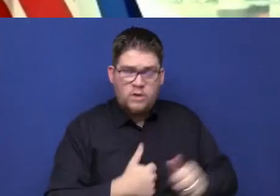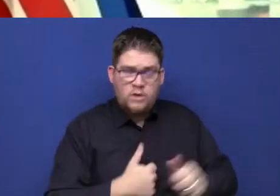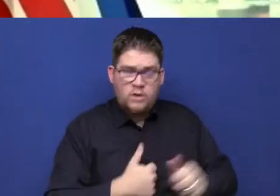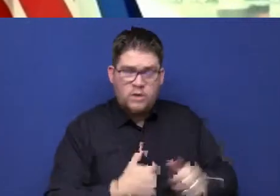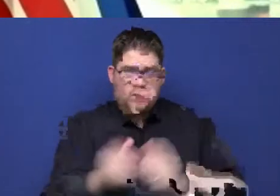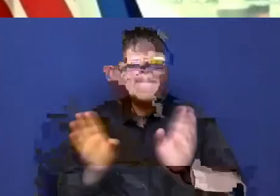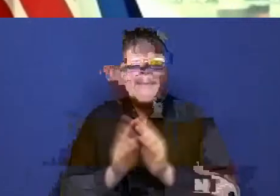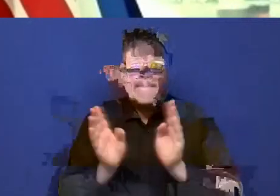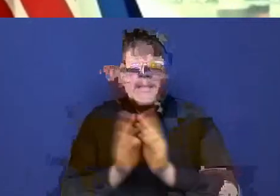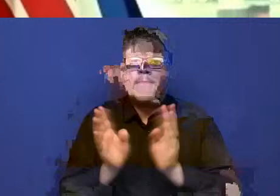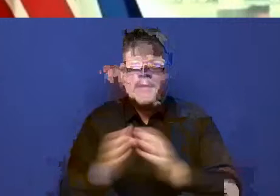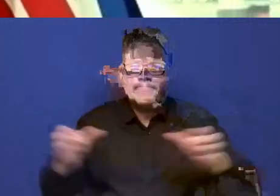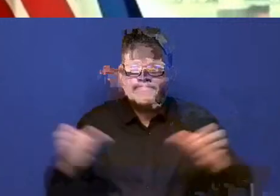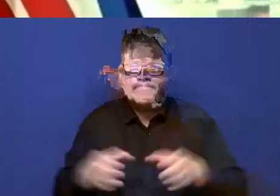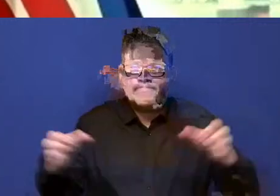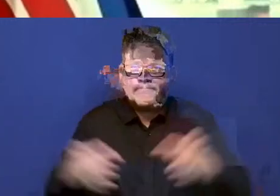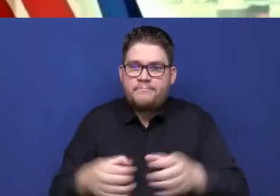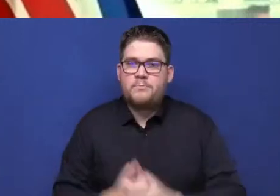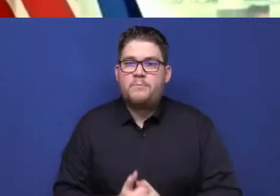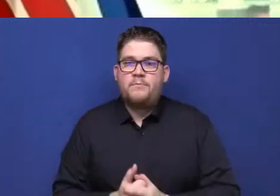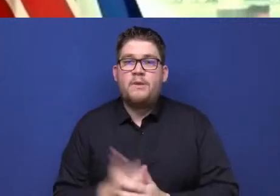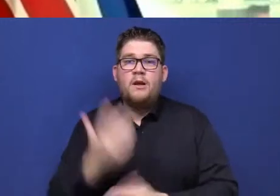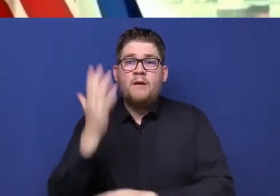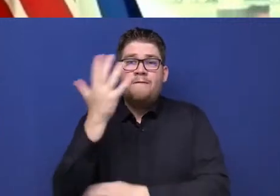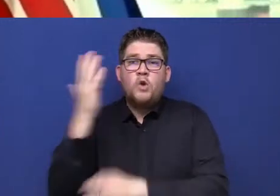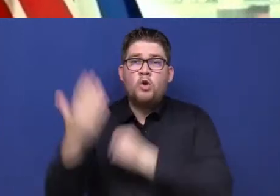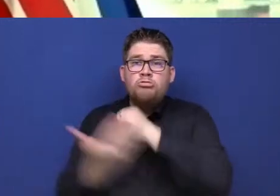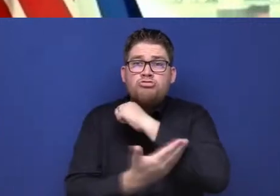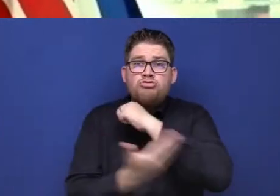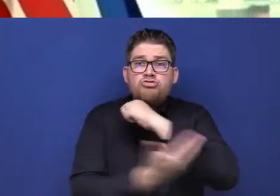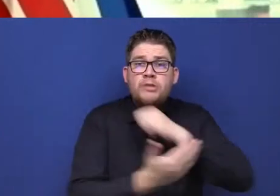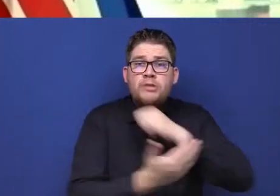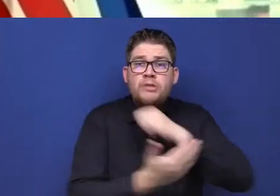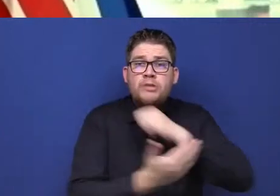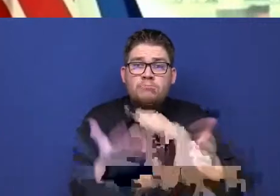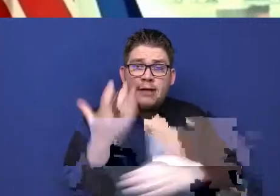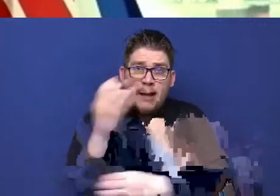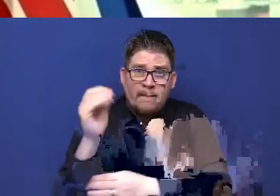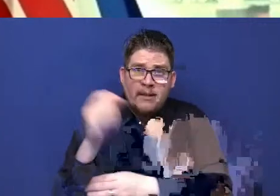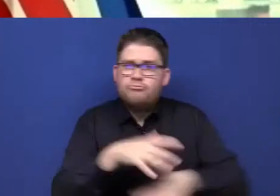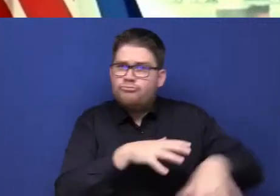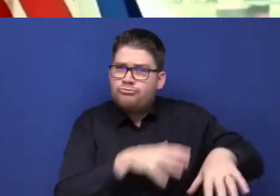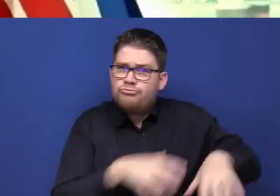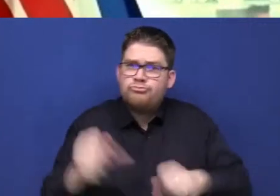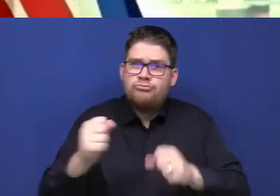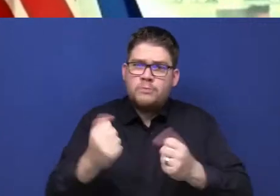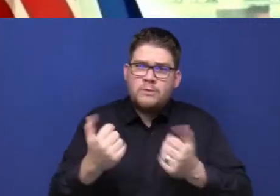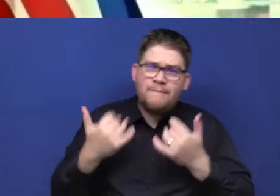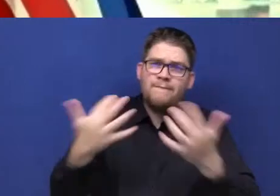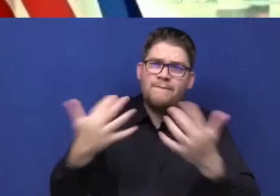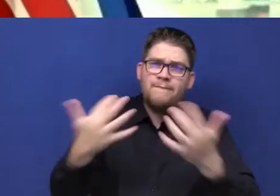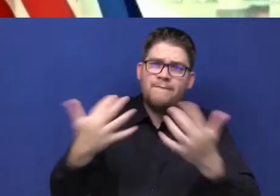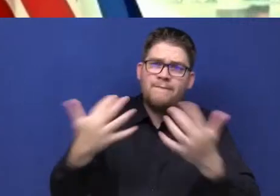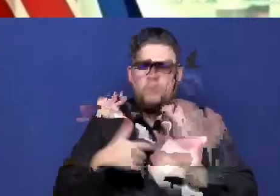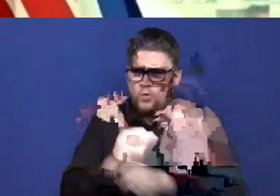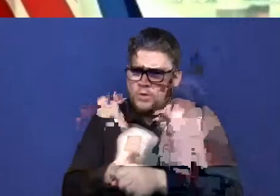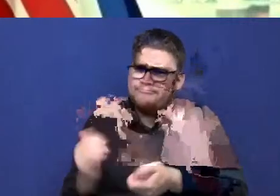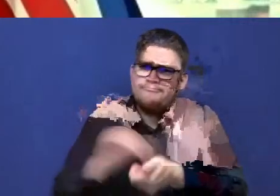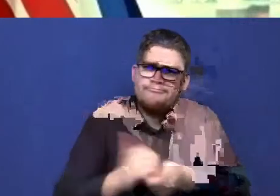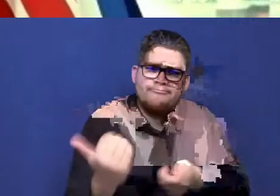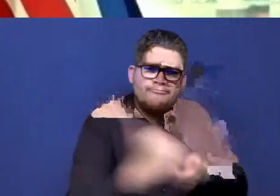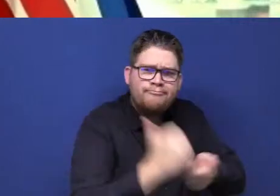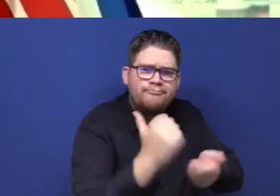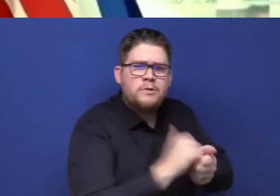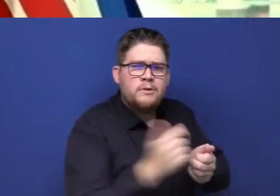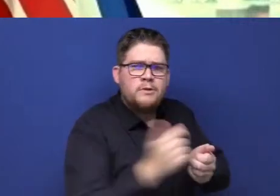Wildfire Service. And what that memo actually refers to is, in fact, the backcountry fires that are not impacting